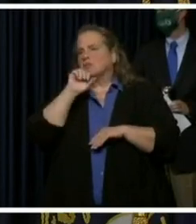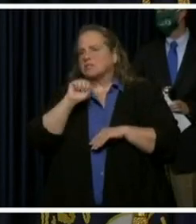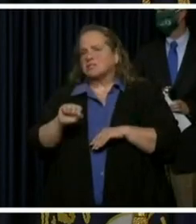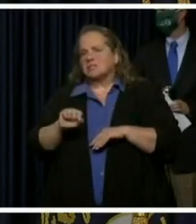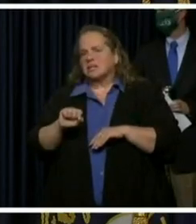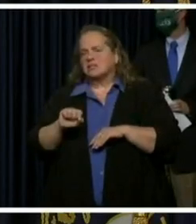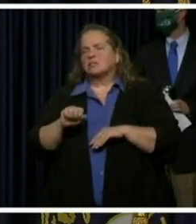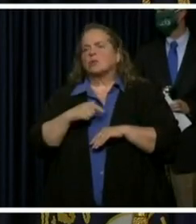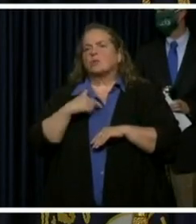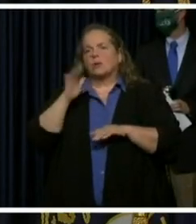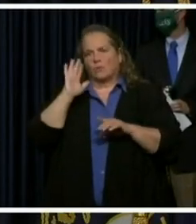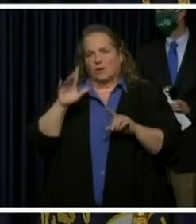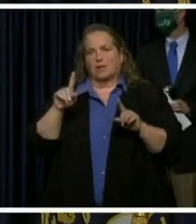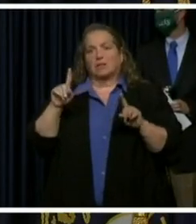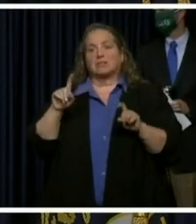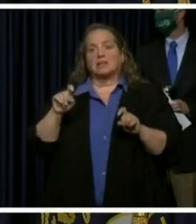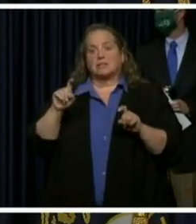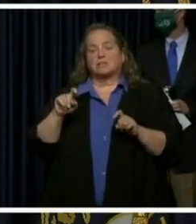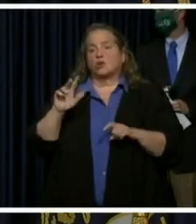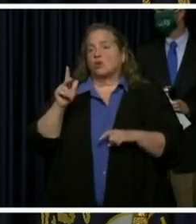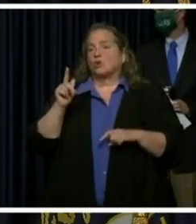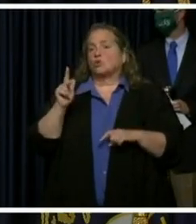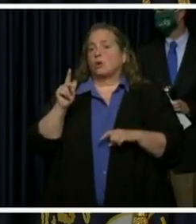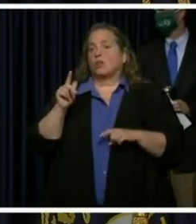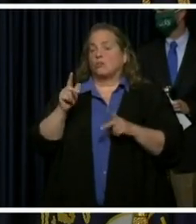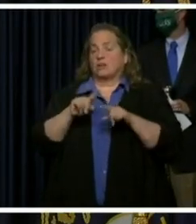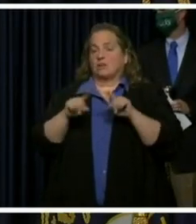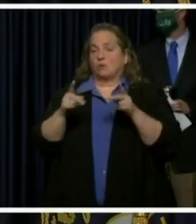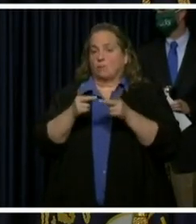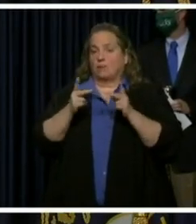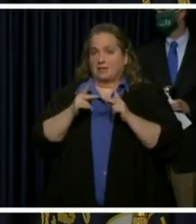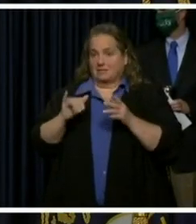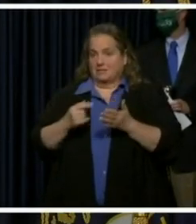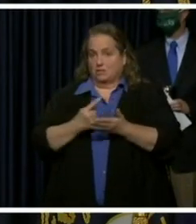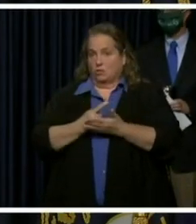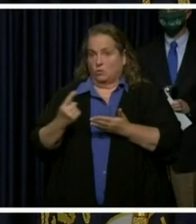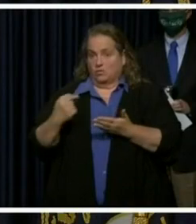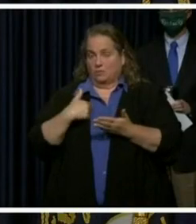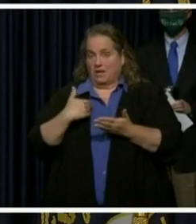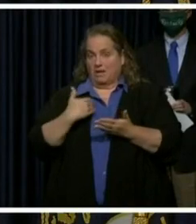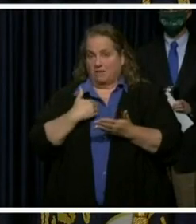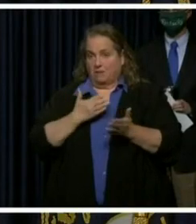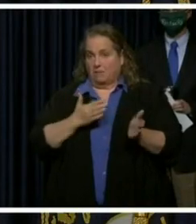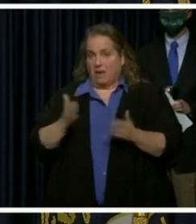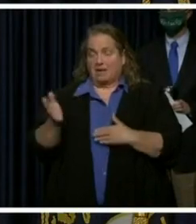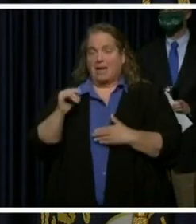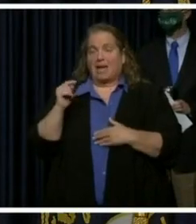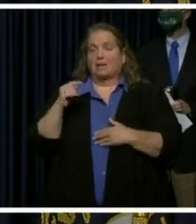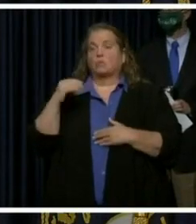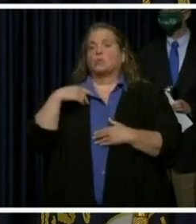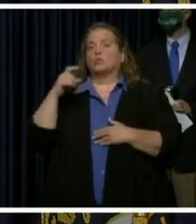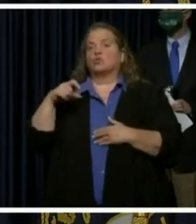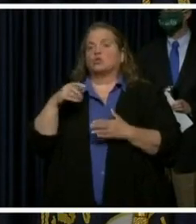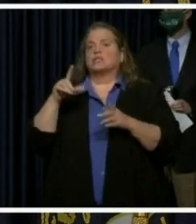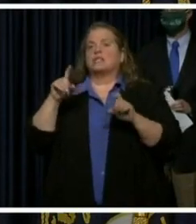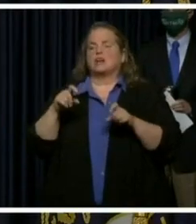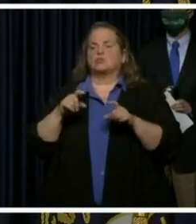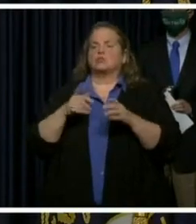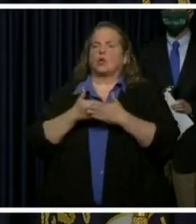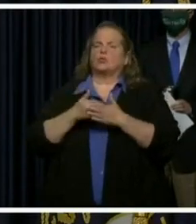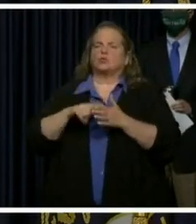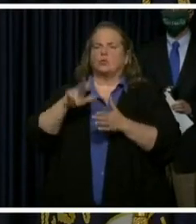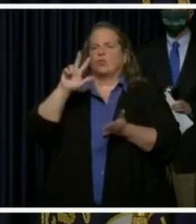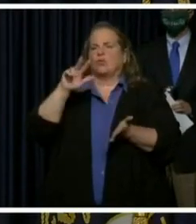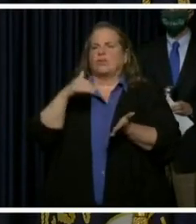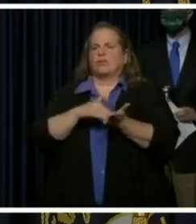We are going to test 23 facilities this week is what we have planned, and if we should test close to